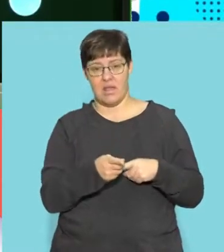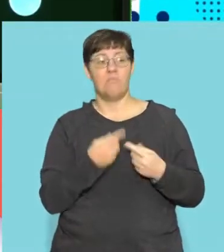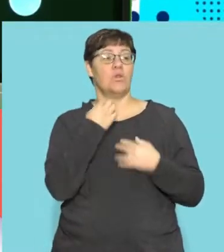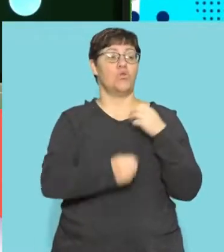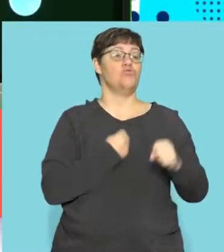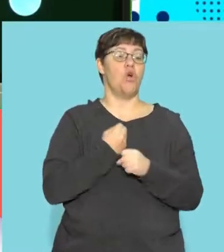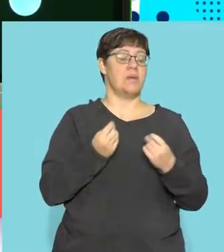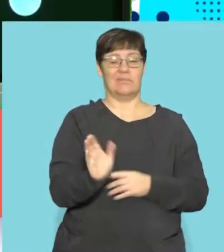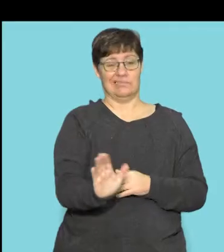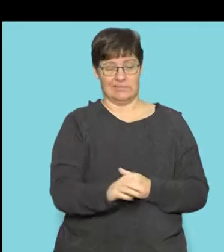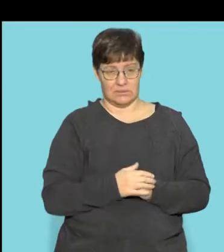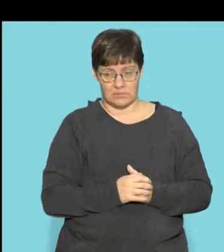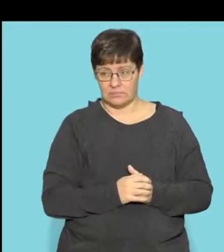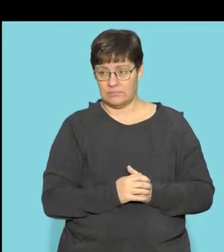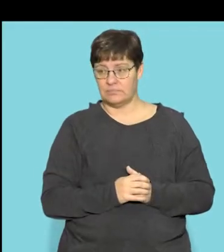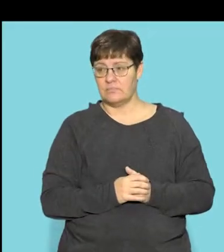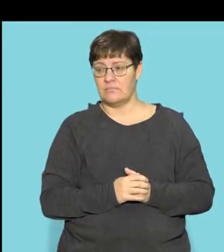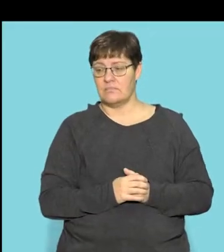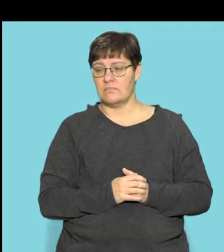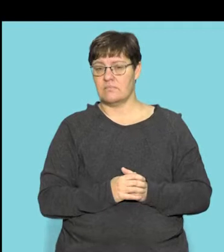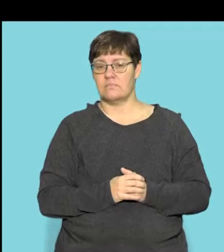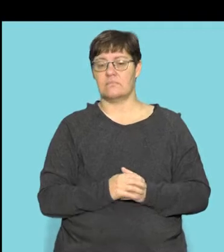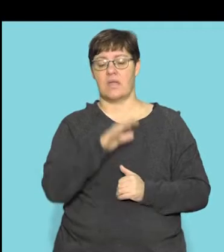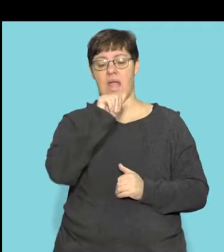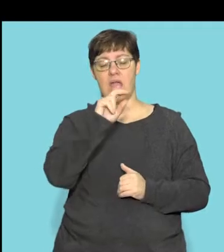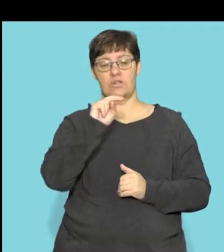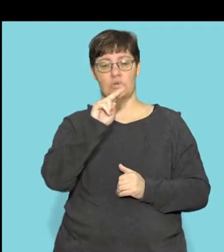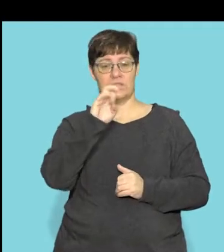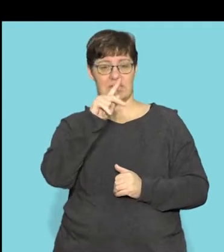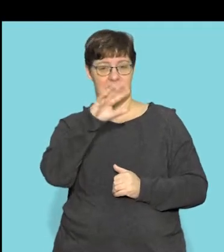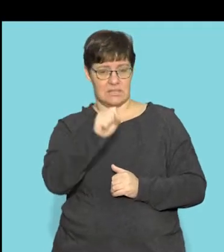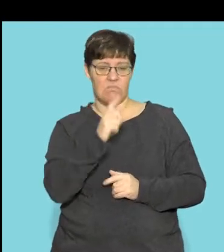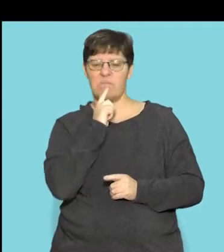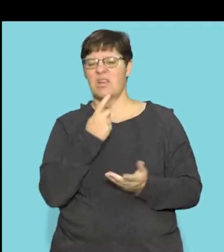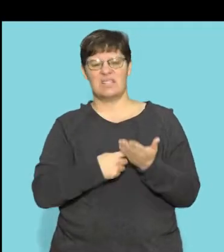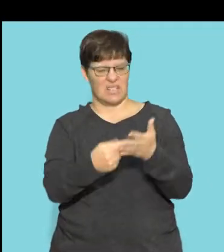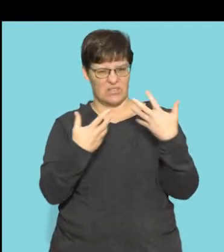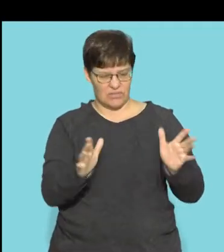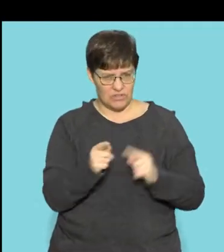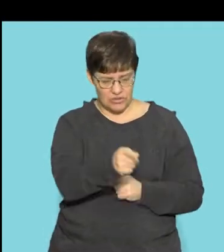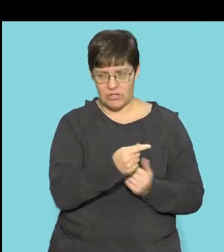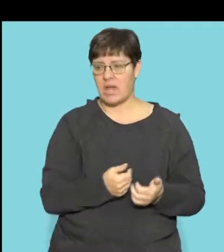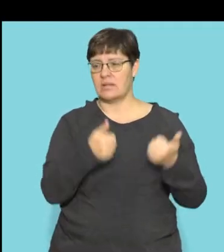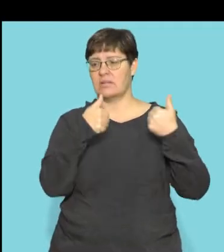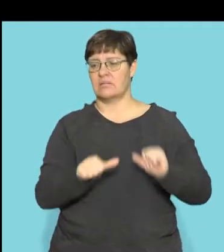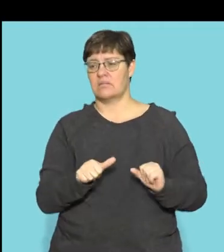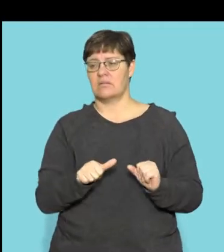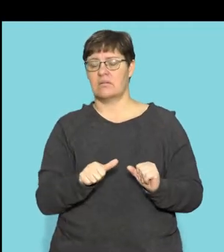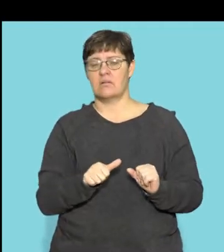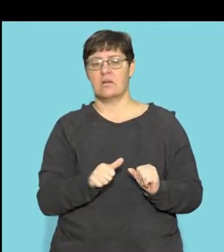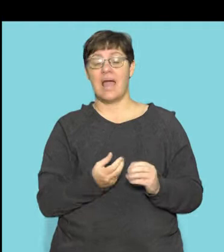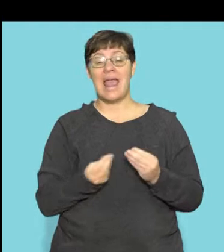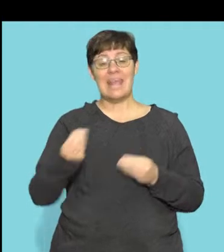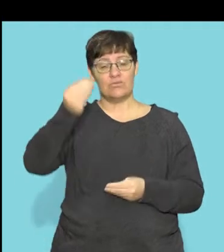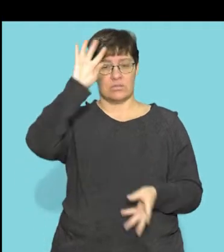years. Then we have annuities, which we spoke about, and then we have what we call the compound interest.